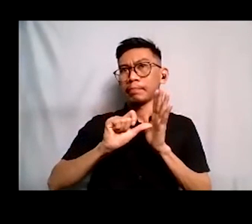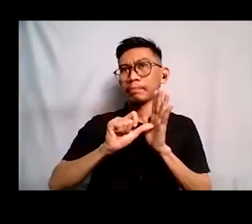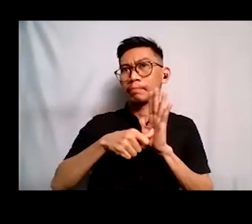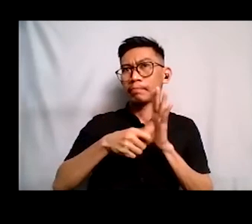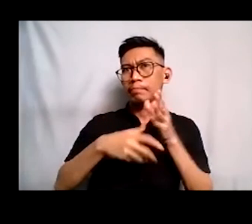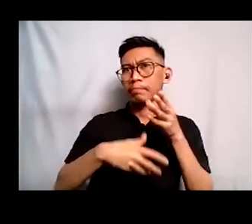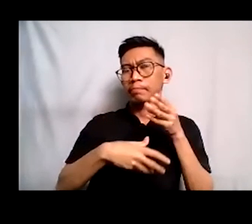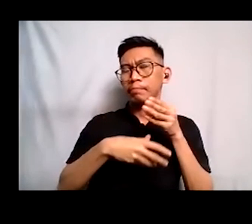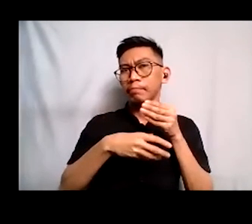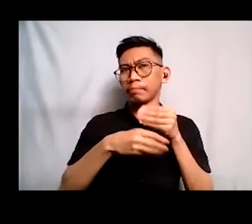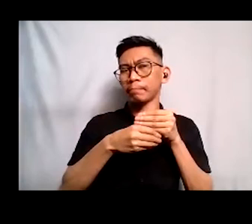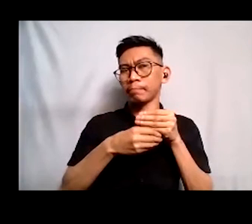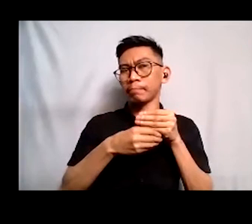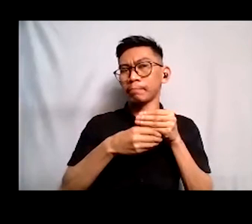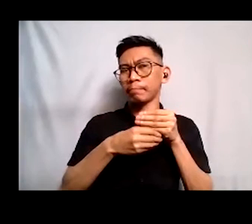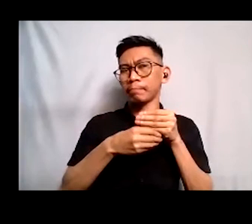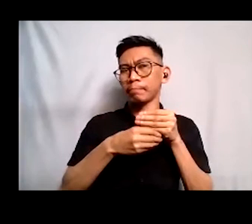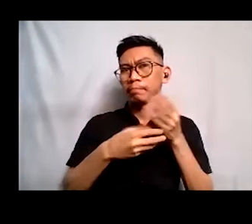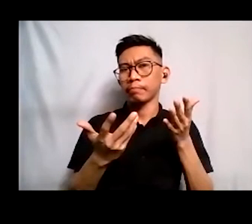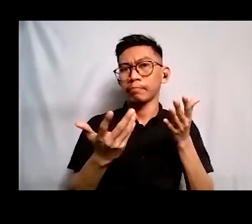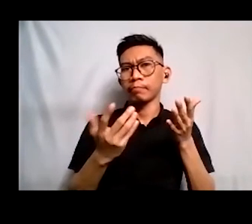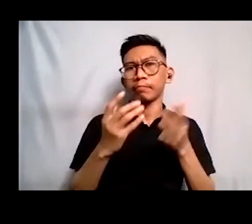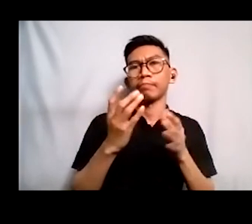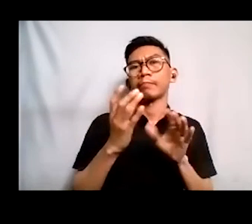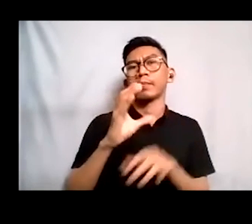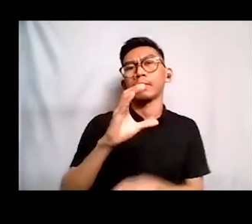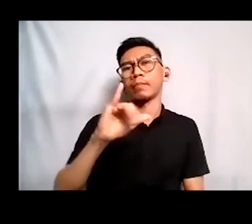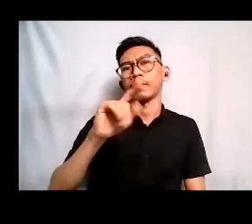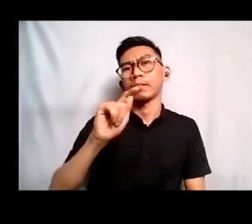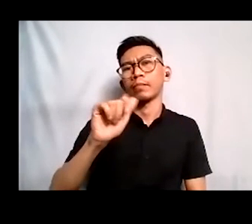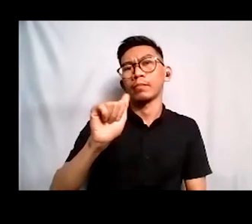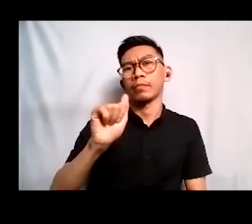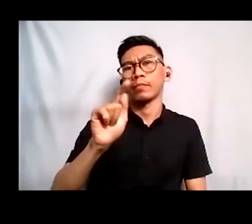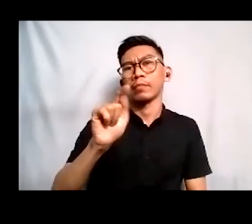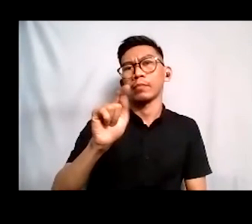in the what we call the citation form,